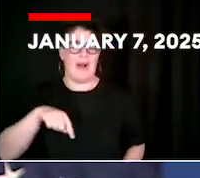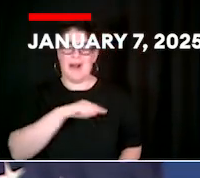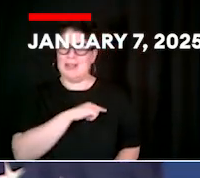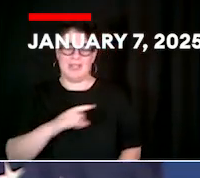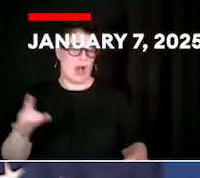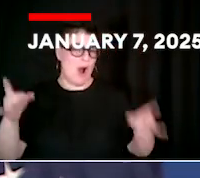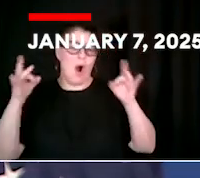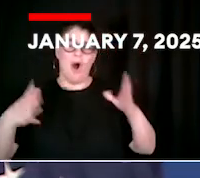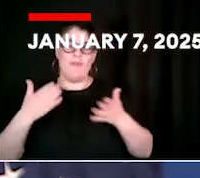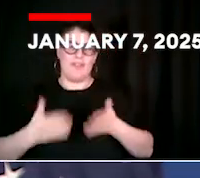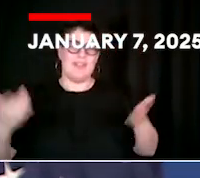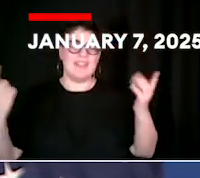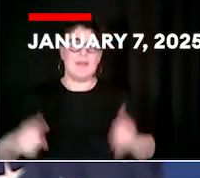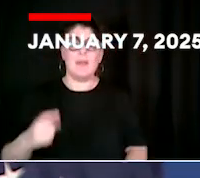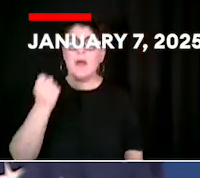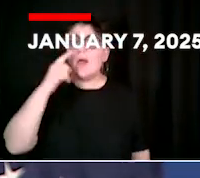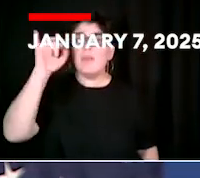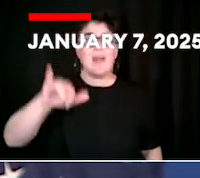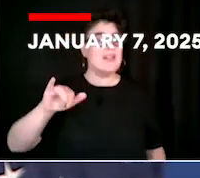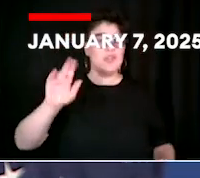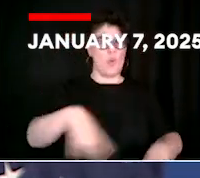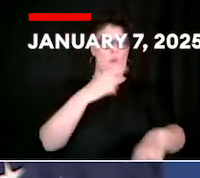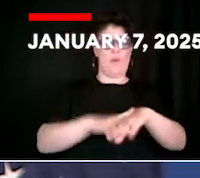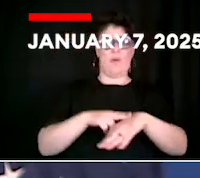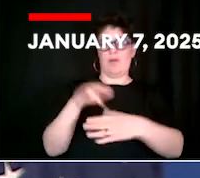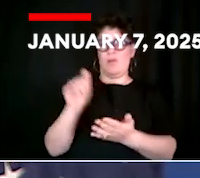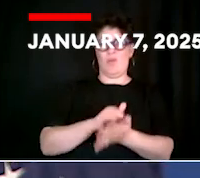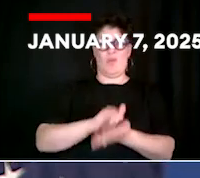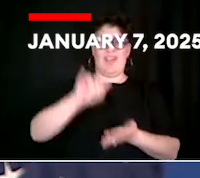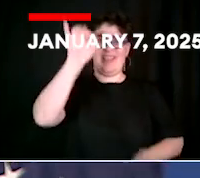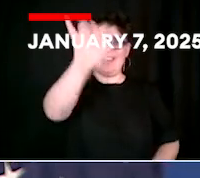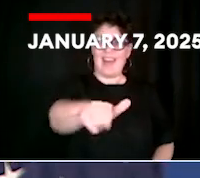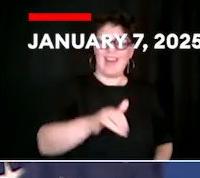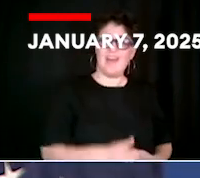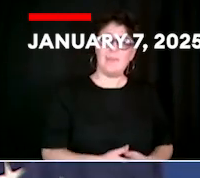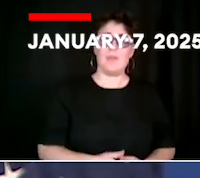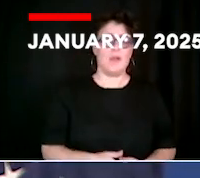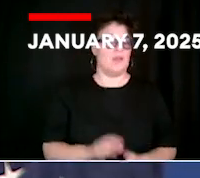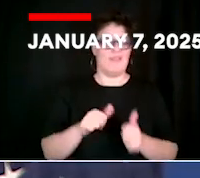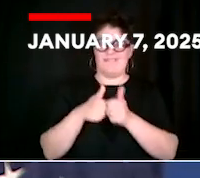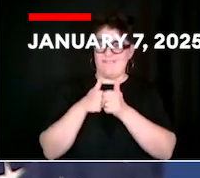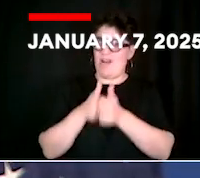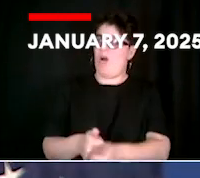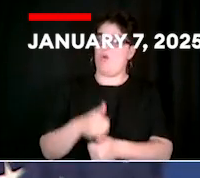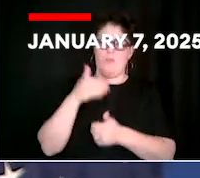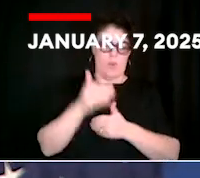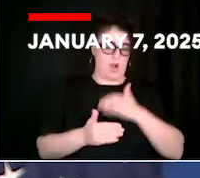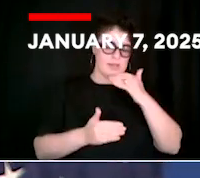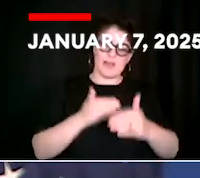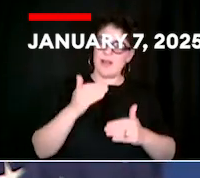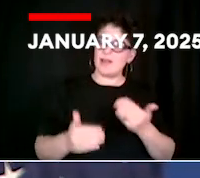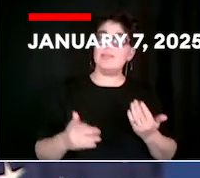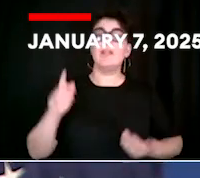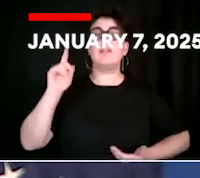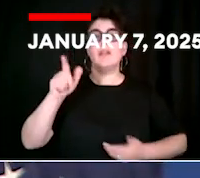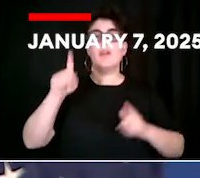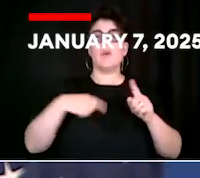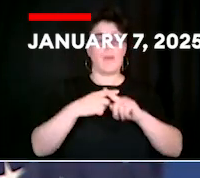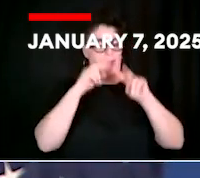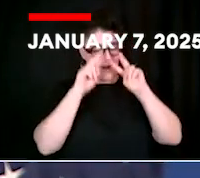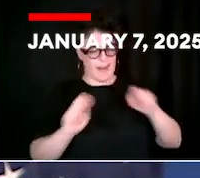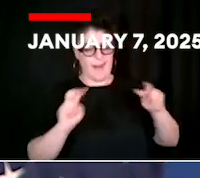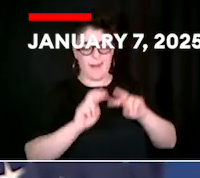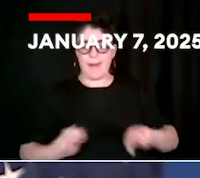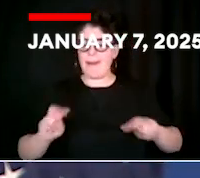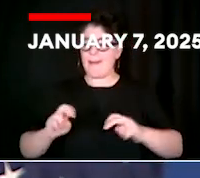just New York. And so you follow the process, and I think, you know, once we do an analysis, we could determine, are we getting